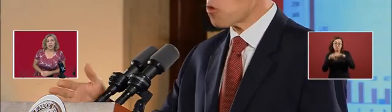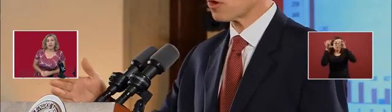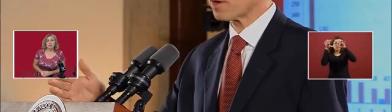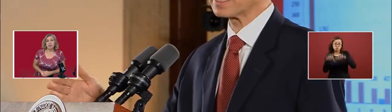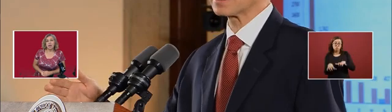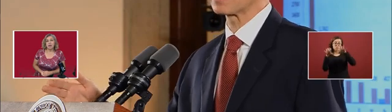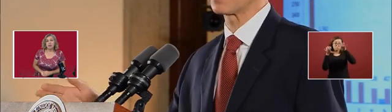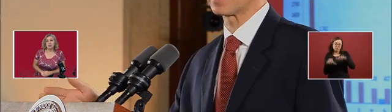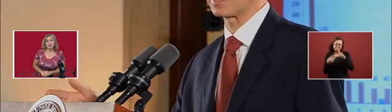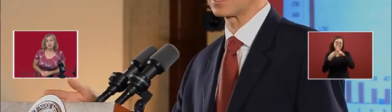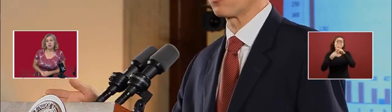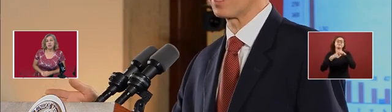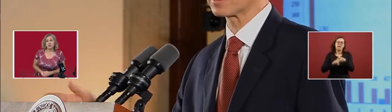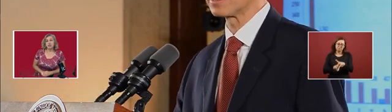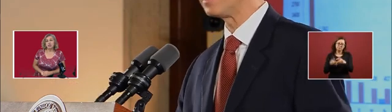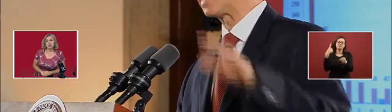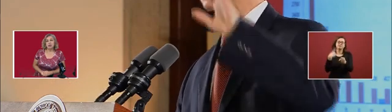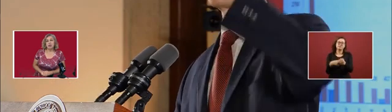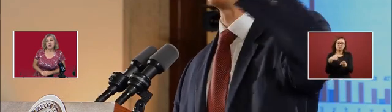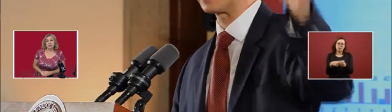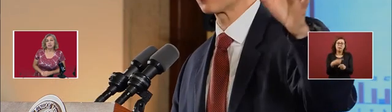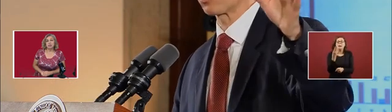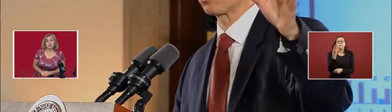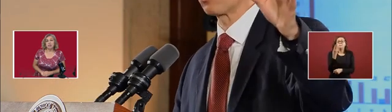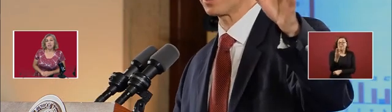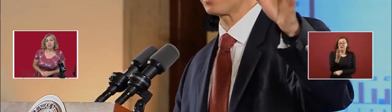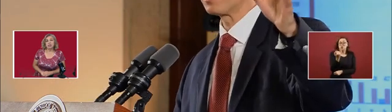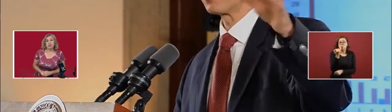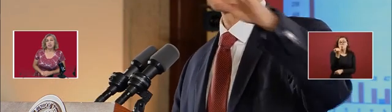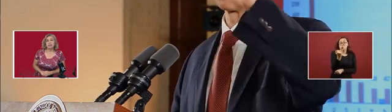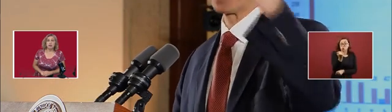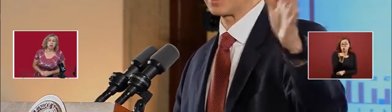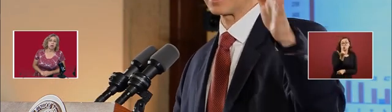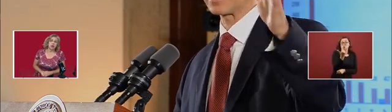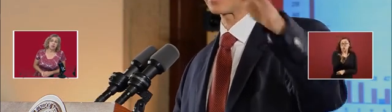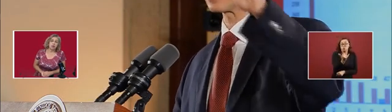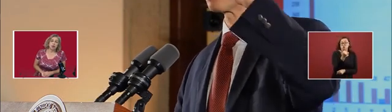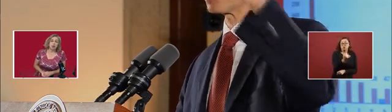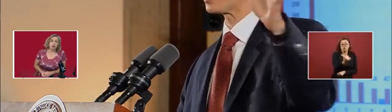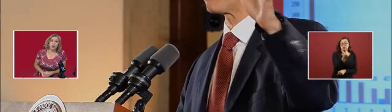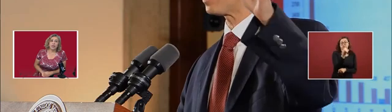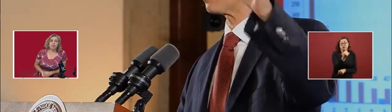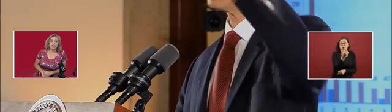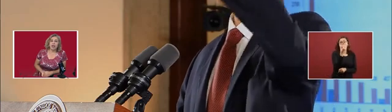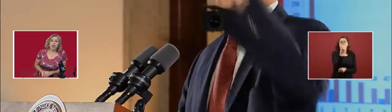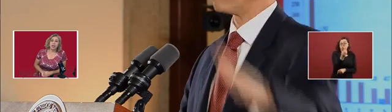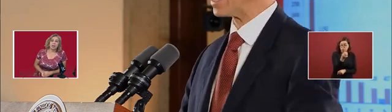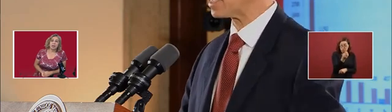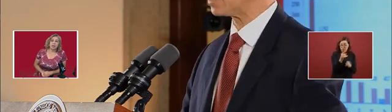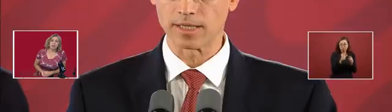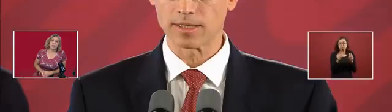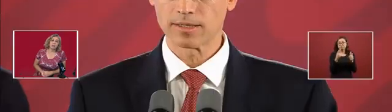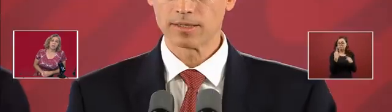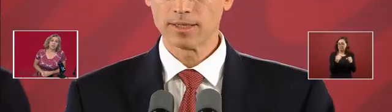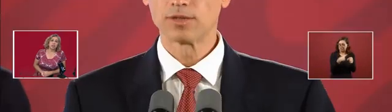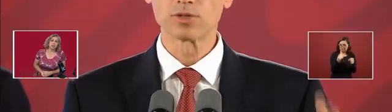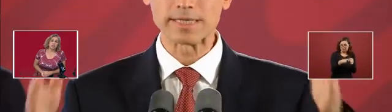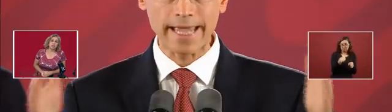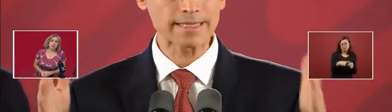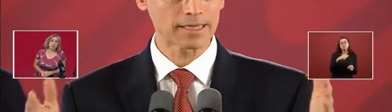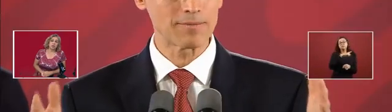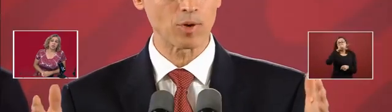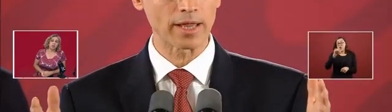year, the dengue has a cycle. When it's dry and cool, there's less. But as soon